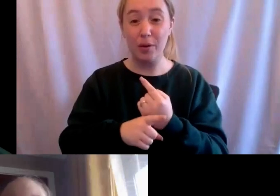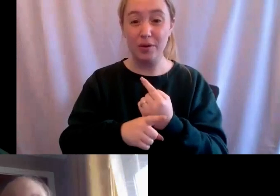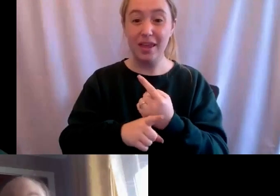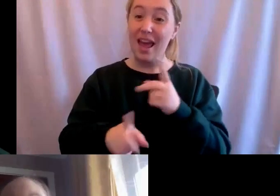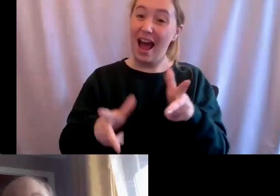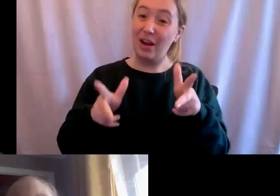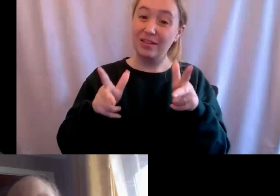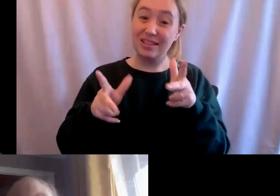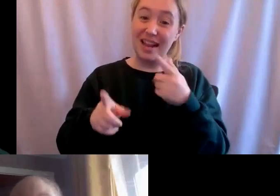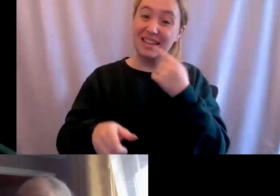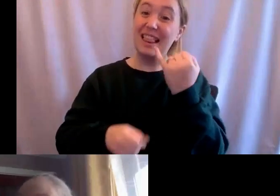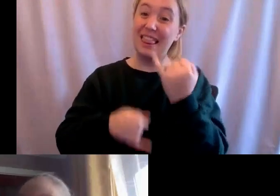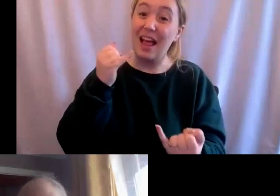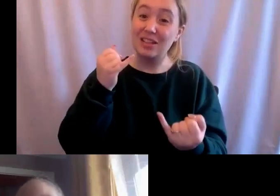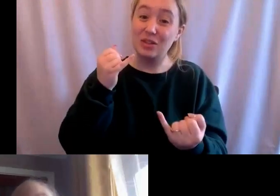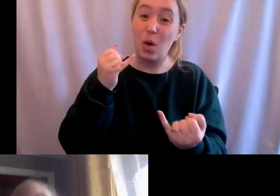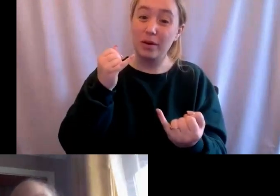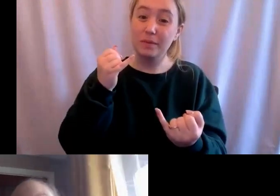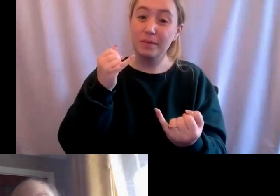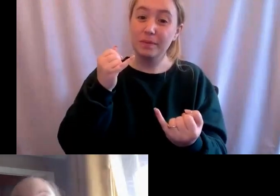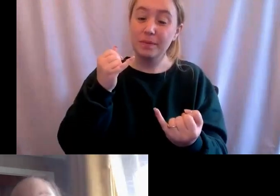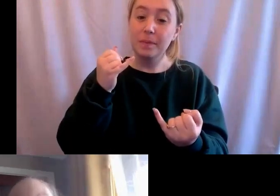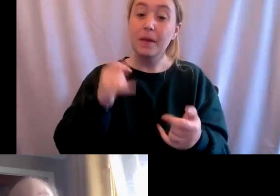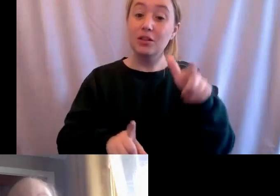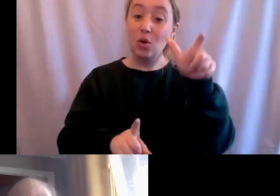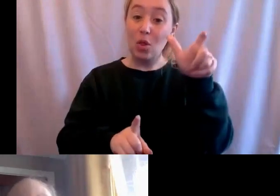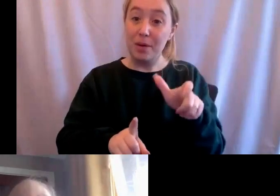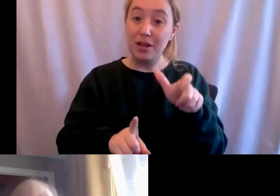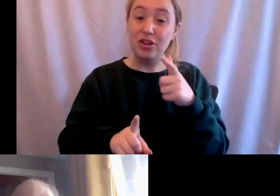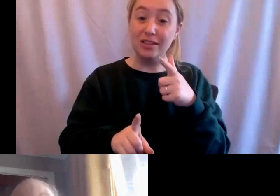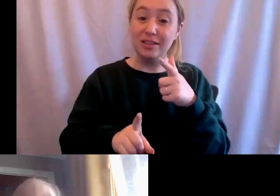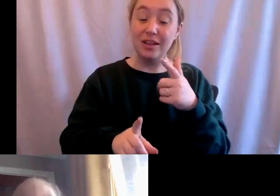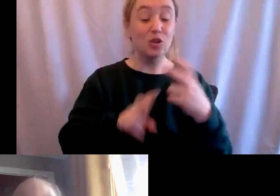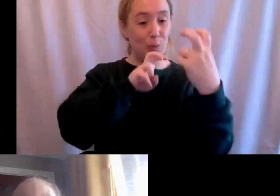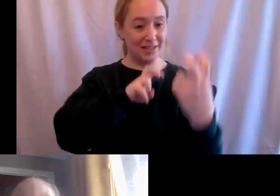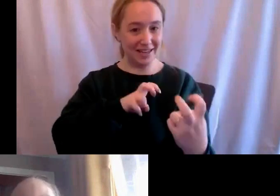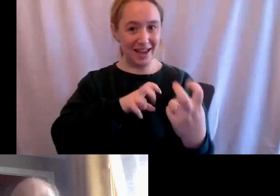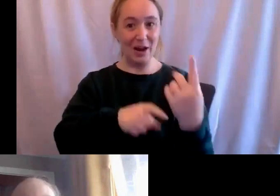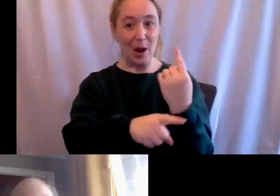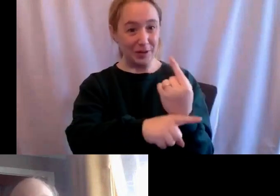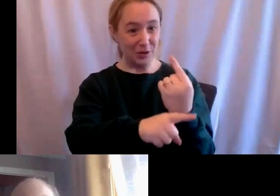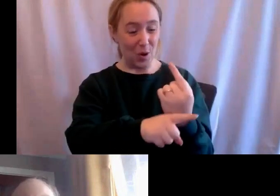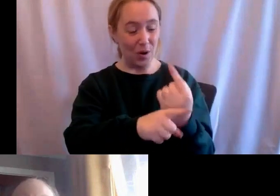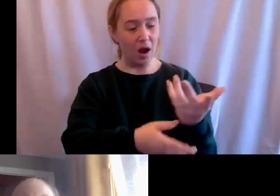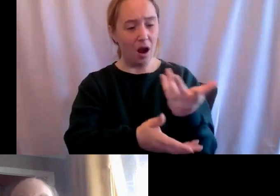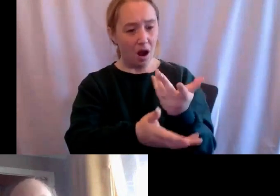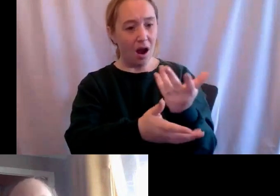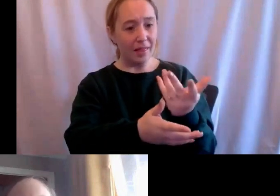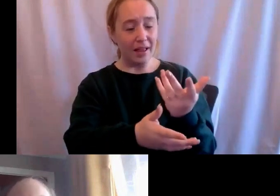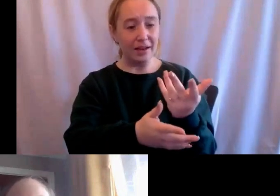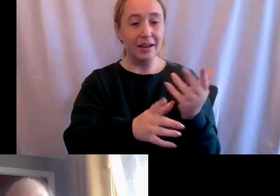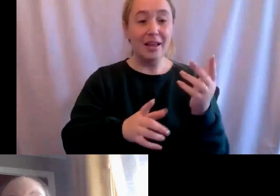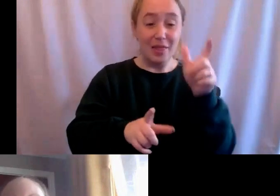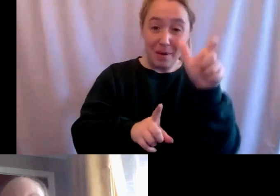frontier. It's the sort of symptom patients tell me about on the way out the door. They pop their hand on the door handle and they say, one more